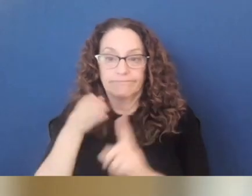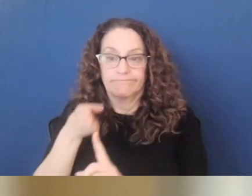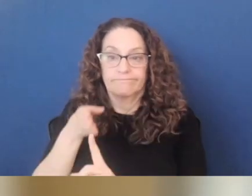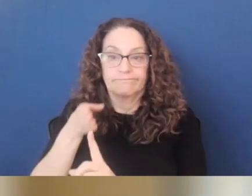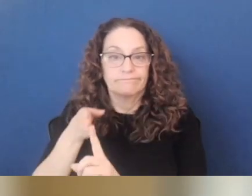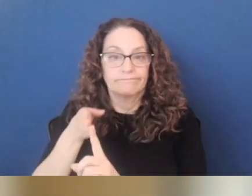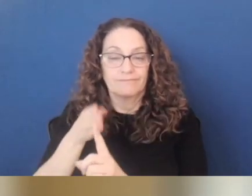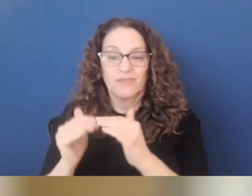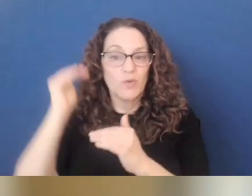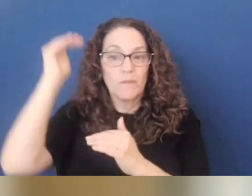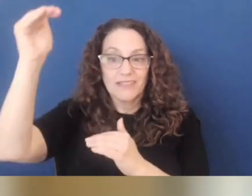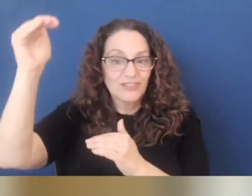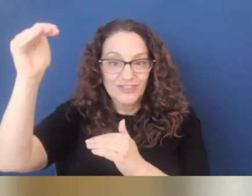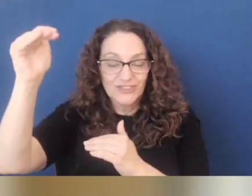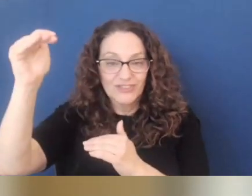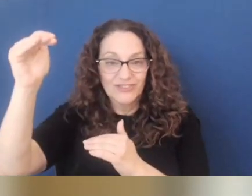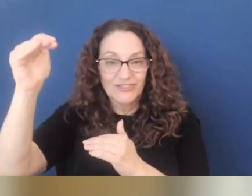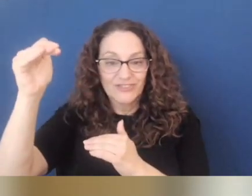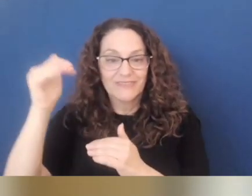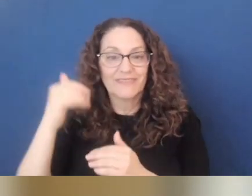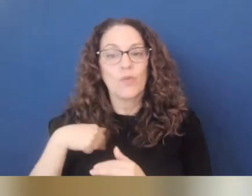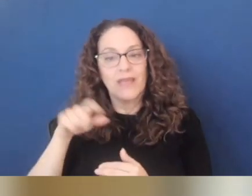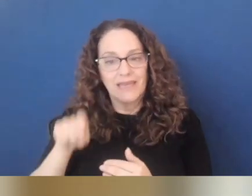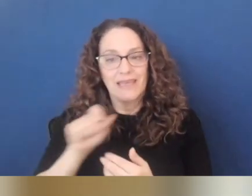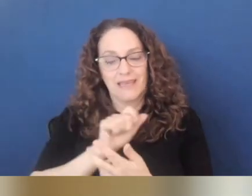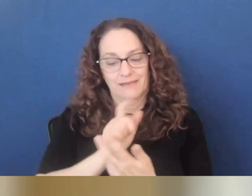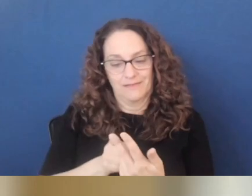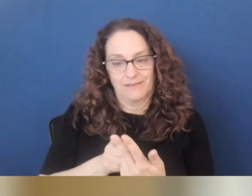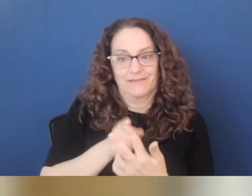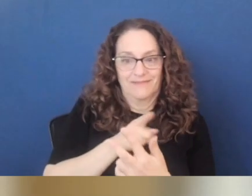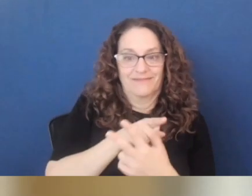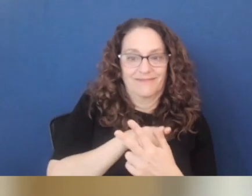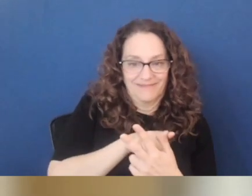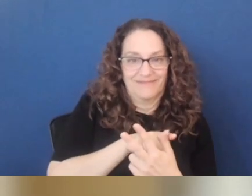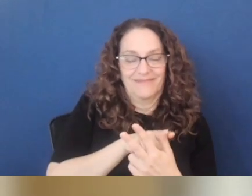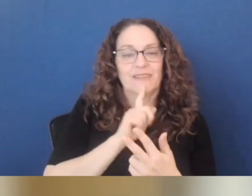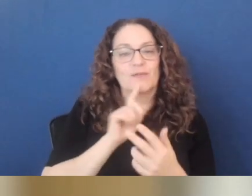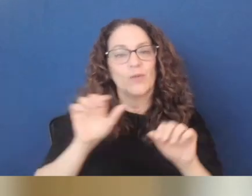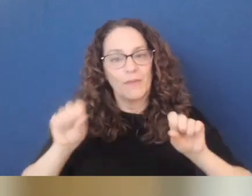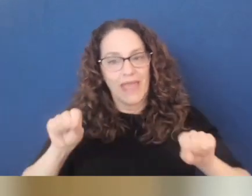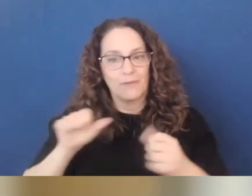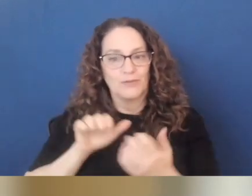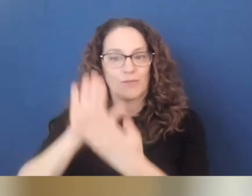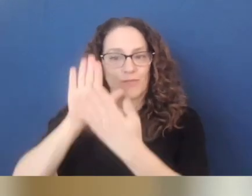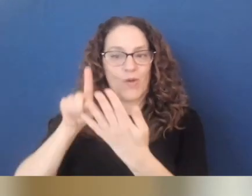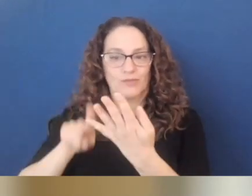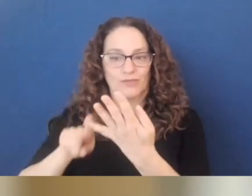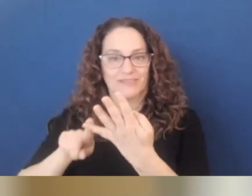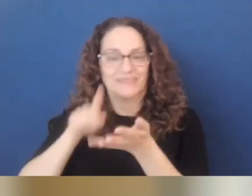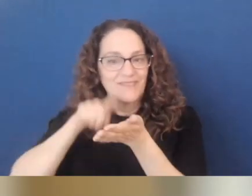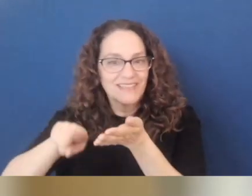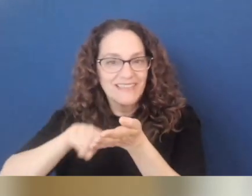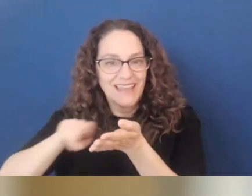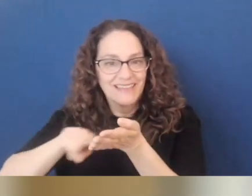strategies before it to make it useful. So to be able to look very deeply and see things just